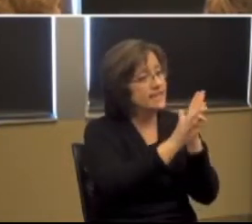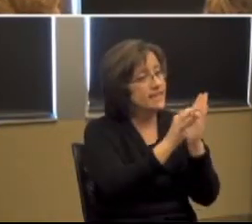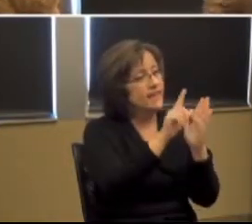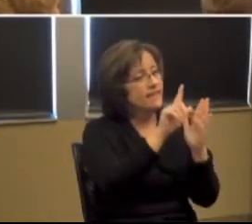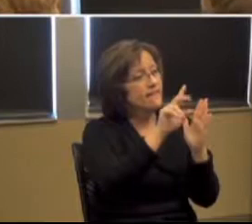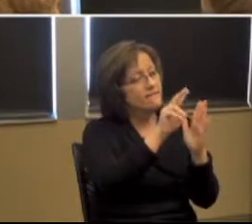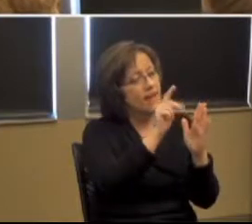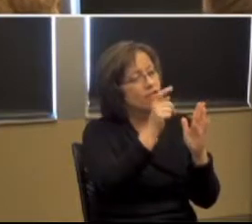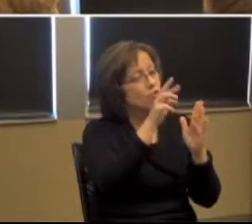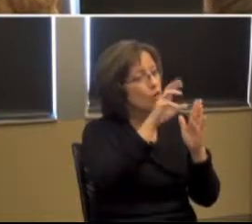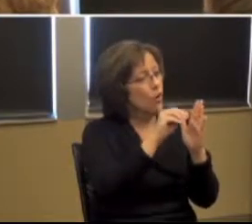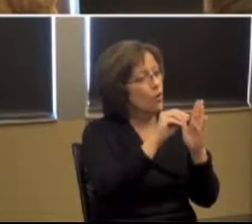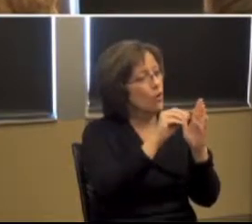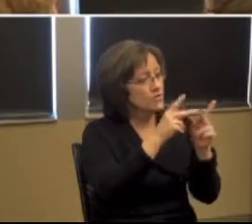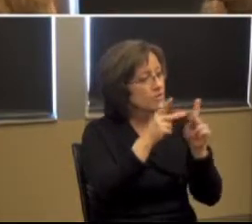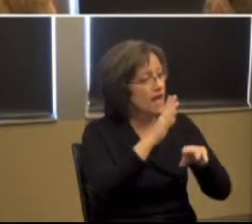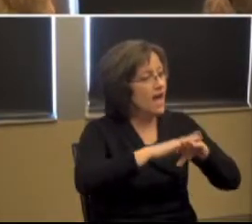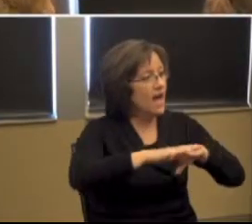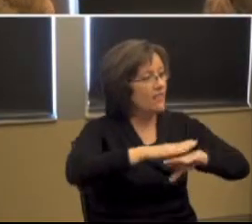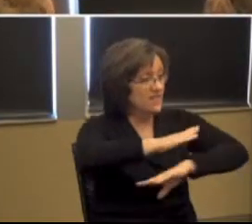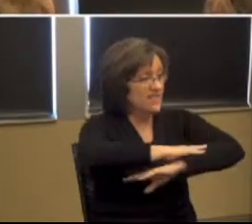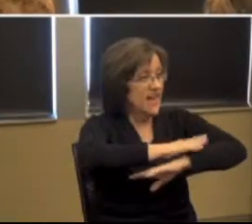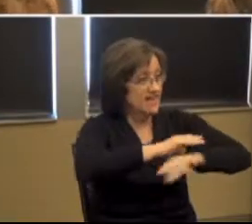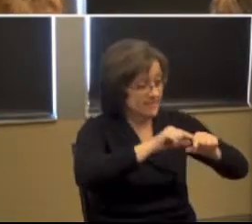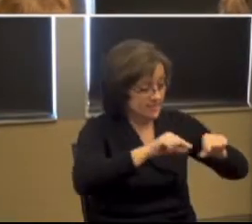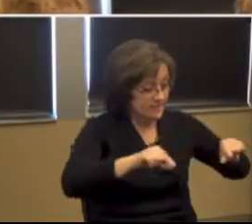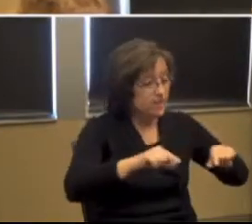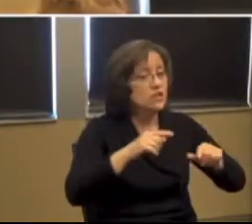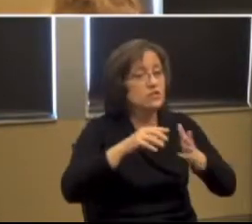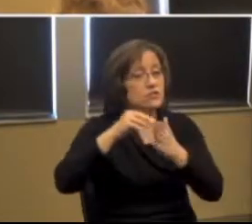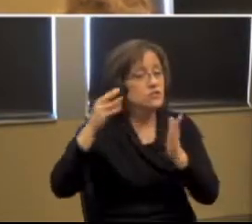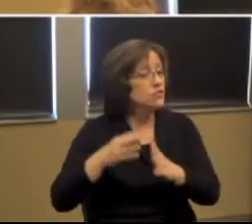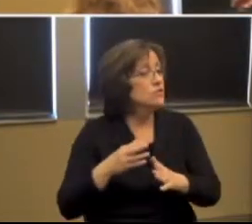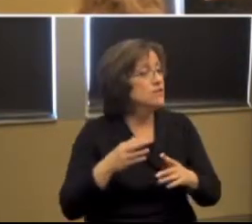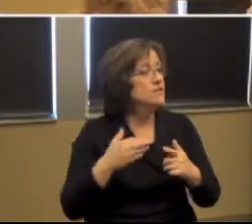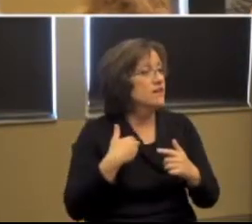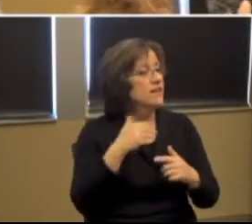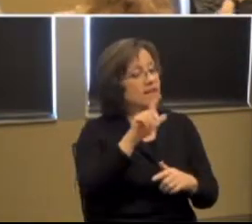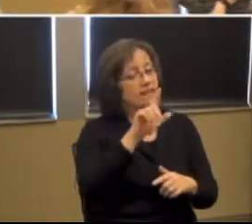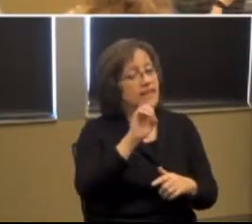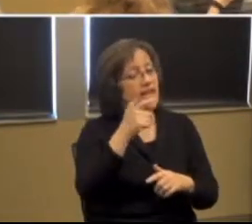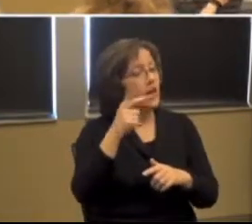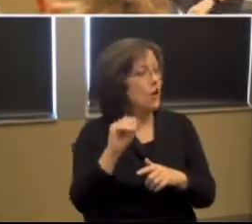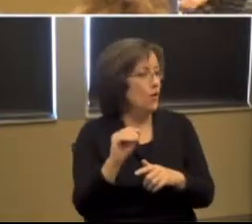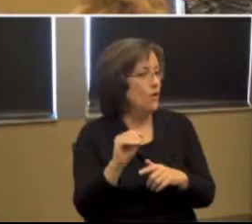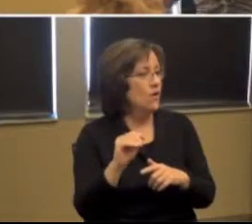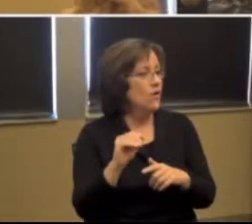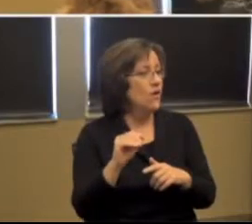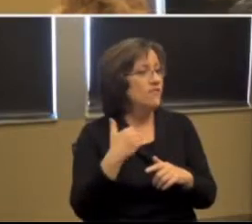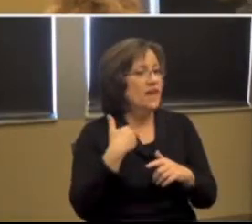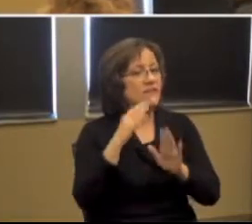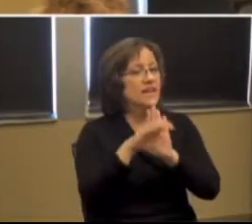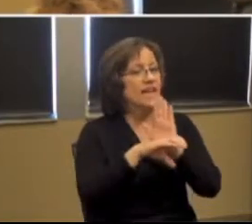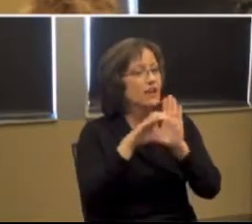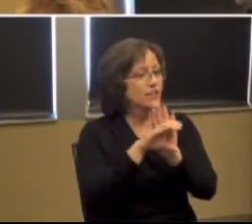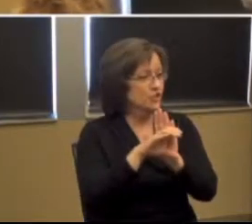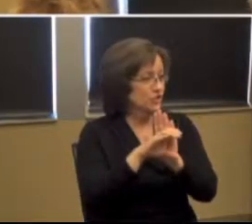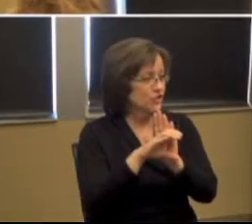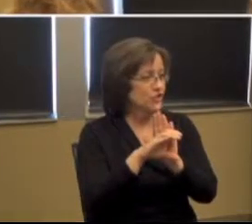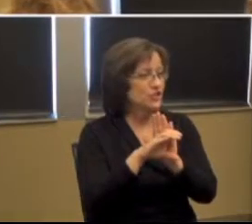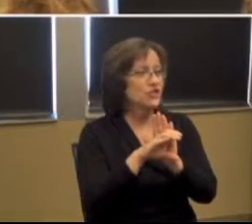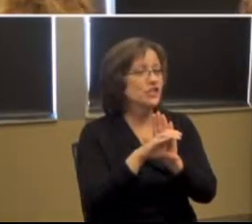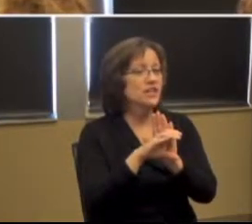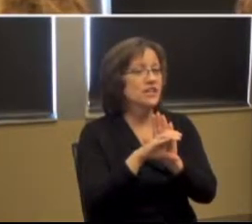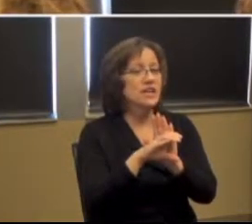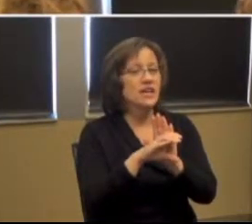might not be able to see, but there's Velcro spots on the desk. And so the student, it's actually a Lego that has a character on it. And